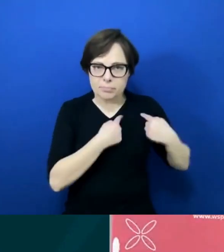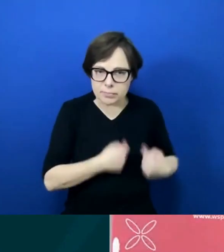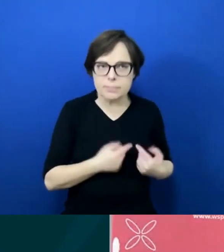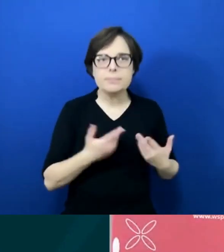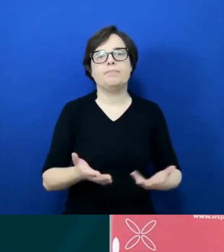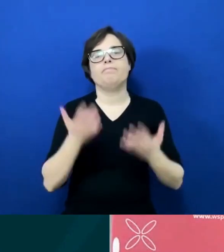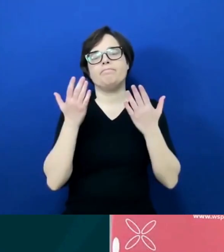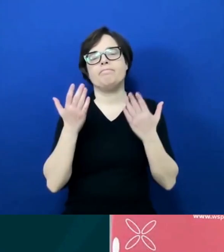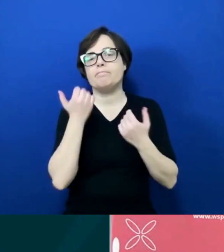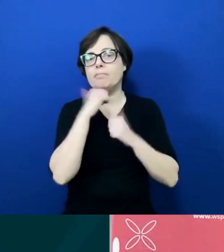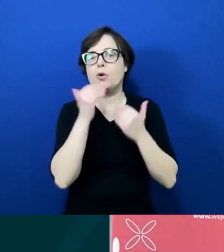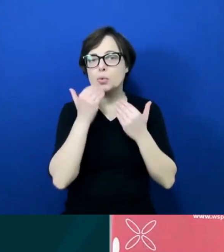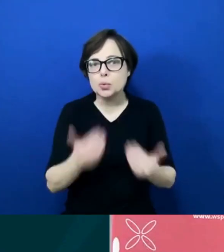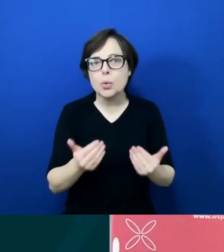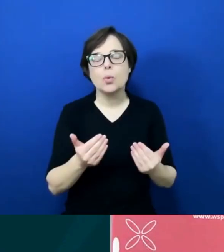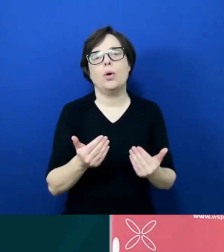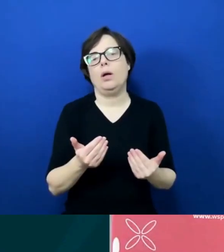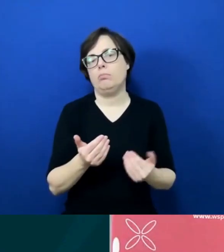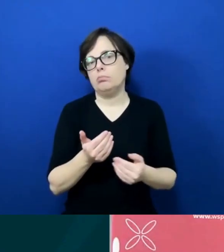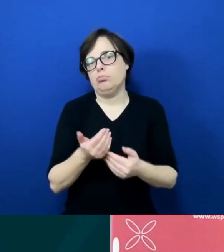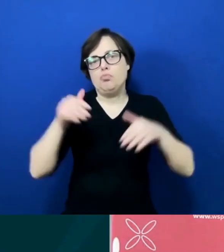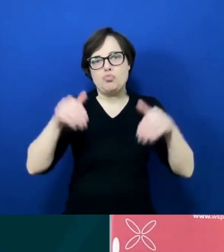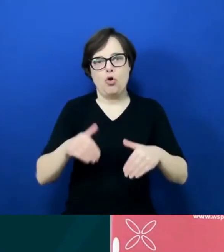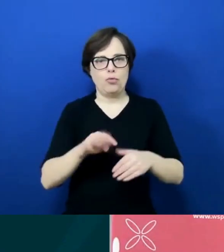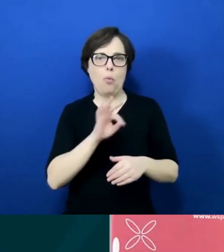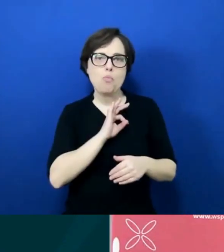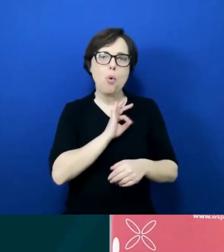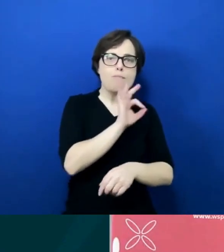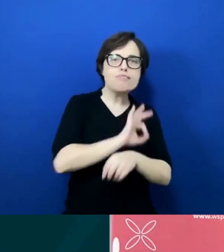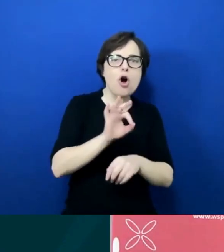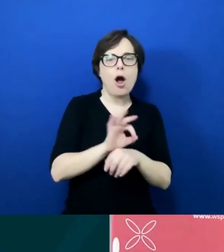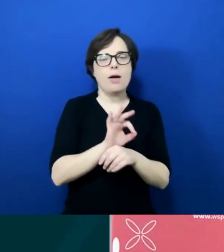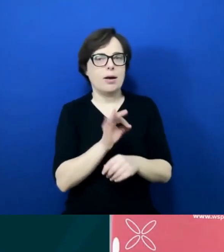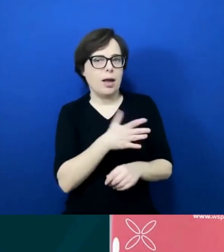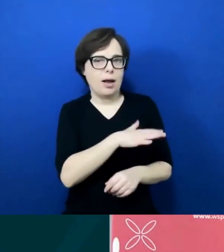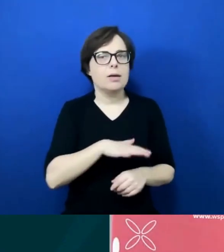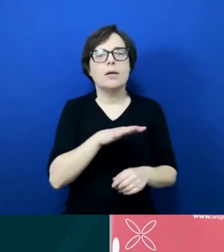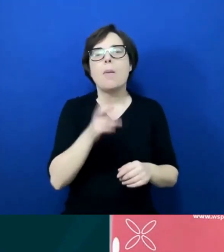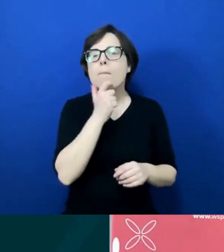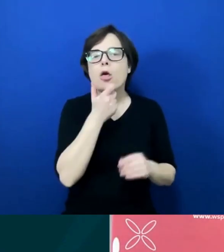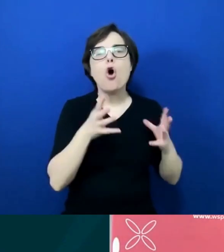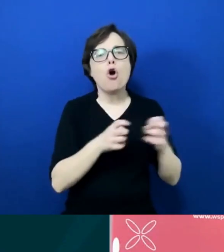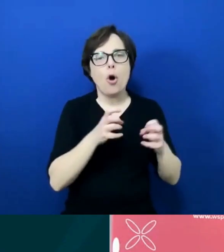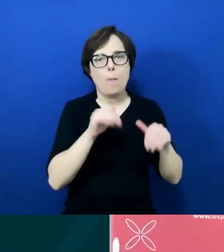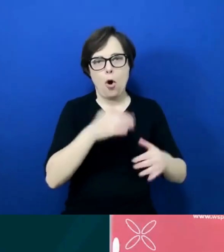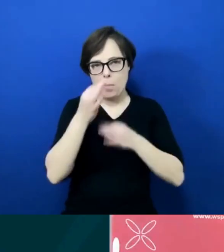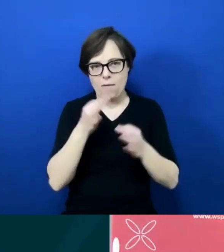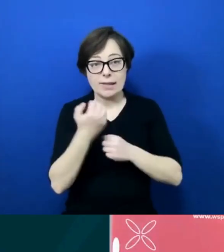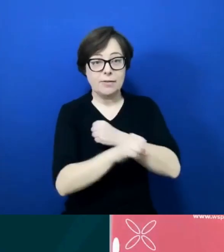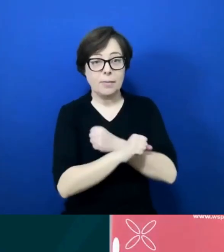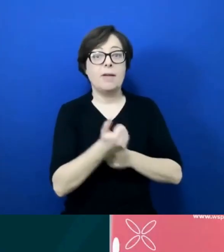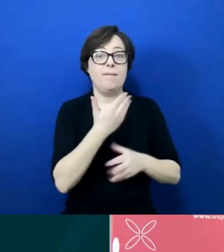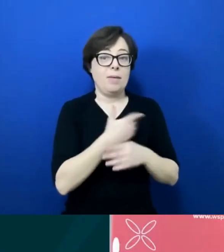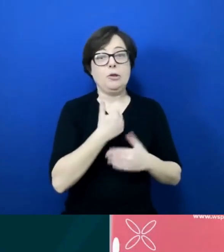Welcome everyone, and thank you for having this opportunity to present our project, our sponge city of